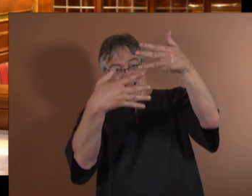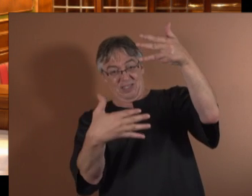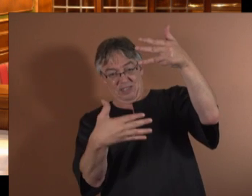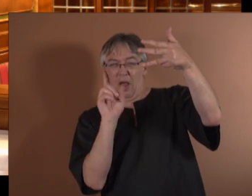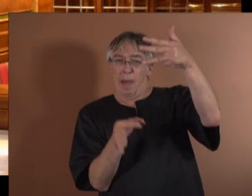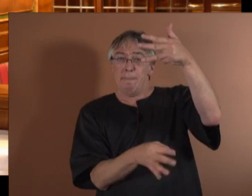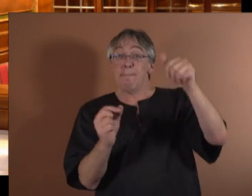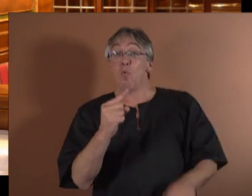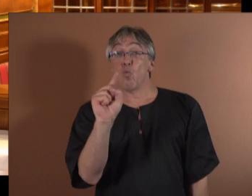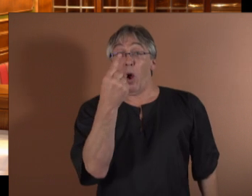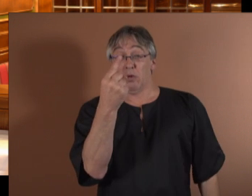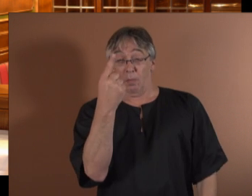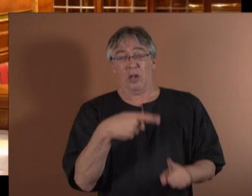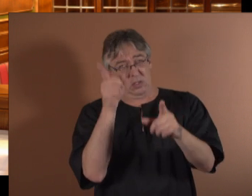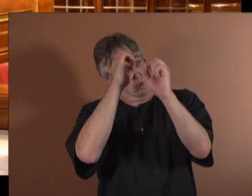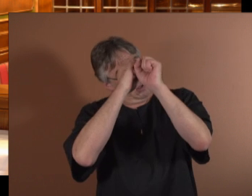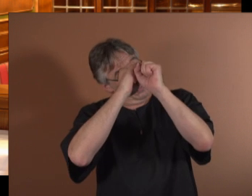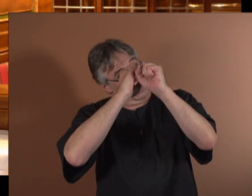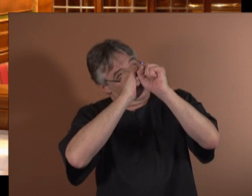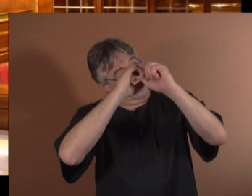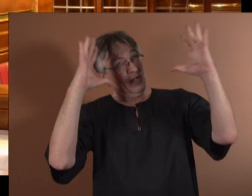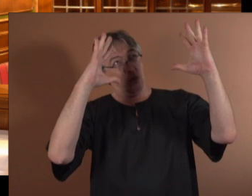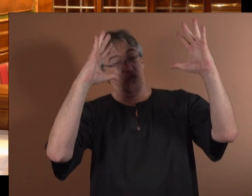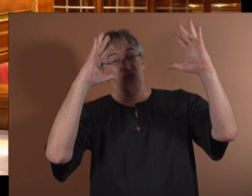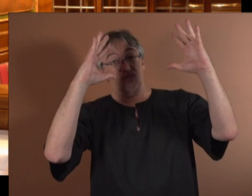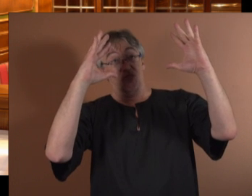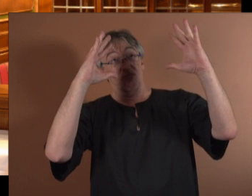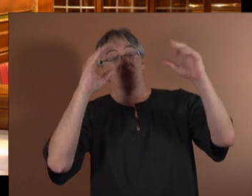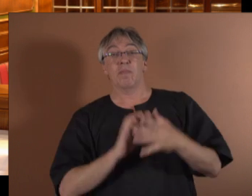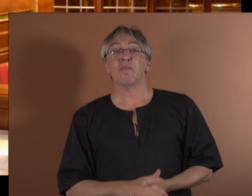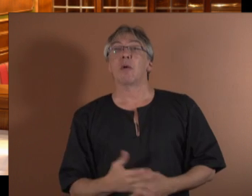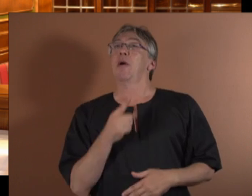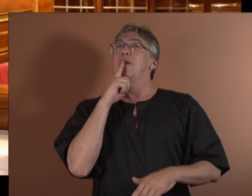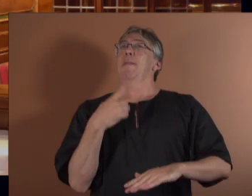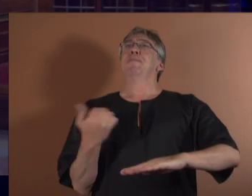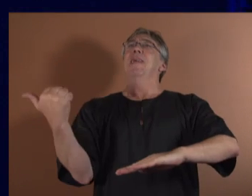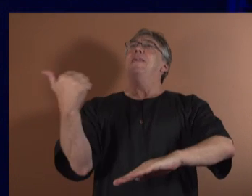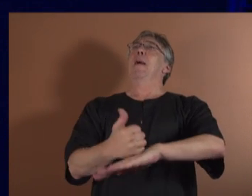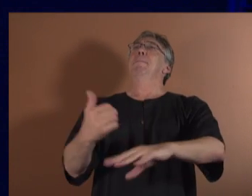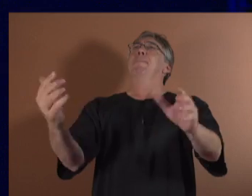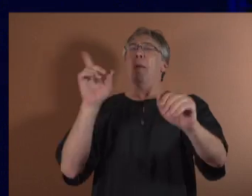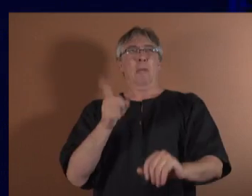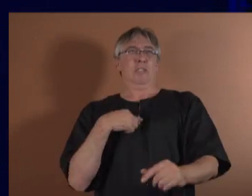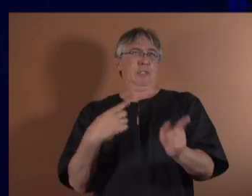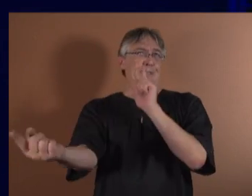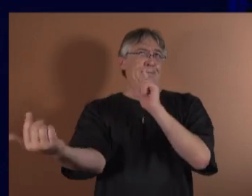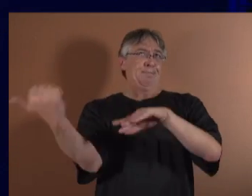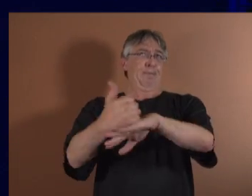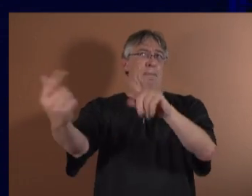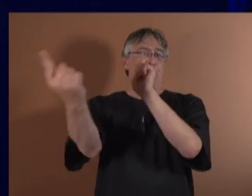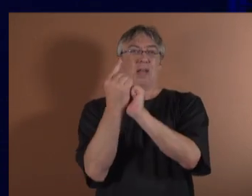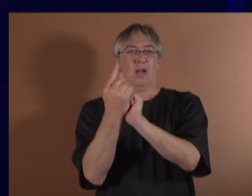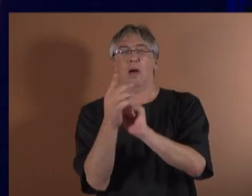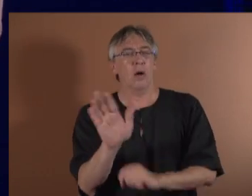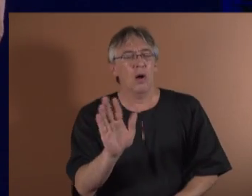specific, visual thing I could see you doing. So set meeting is not specific enough. How would you set the meeting? What activity?